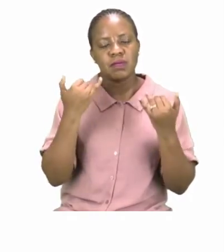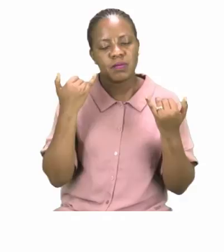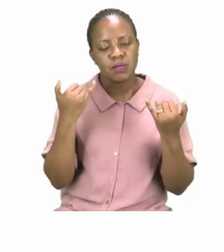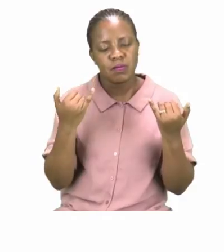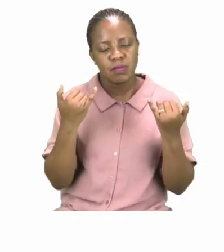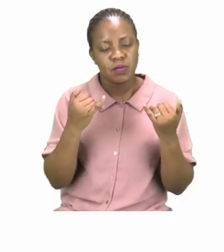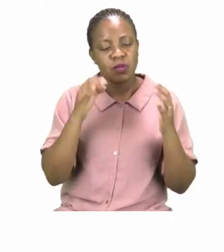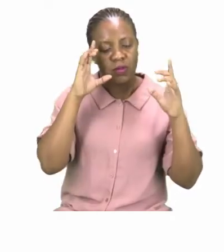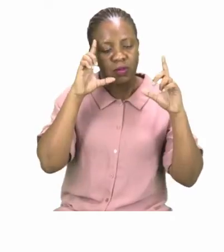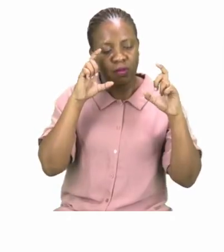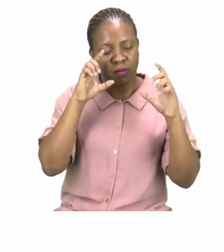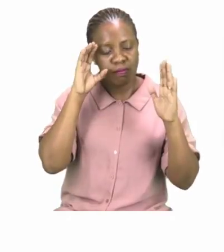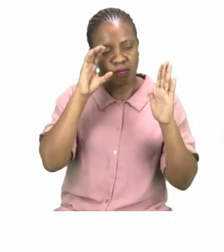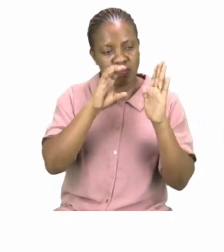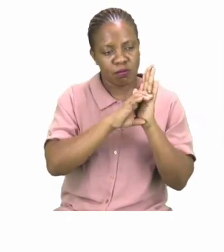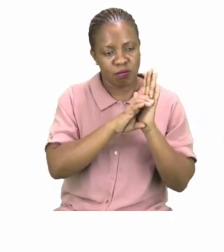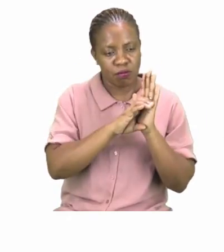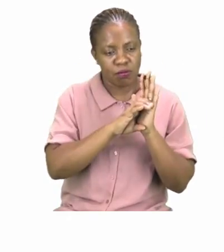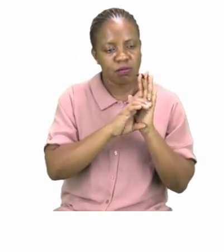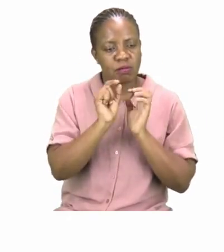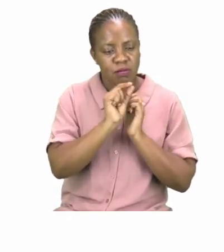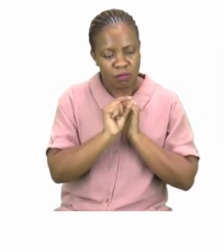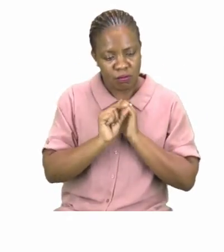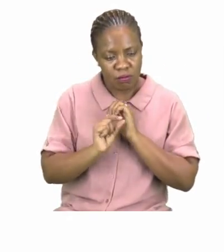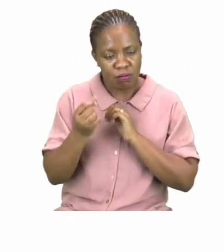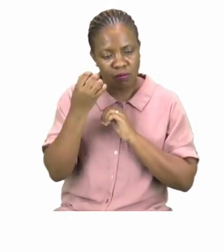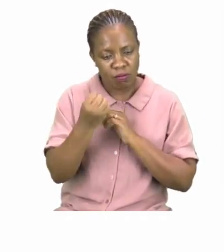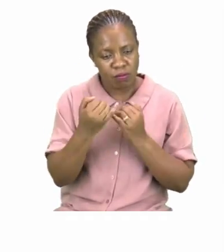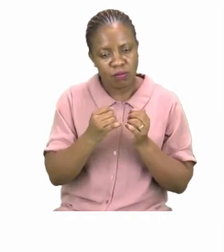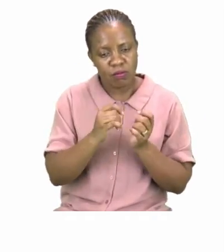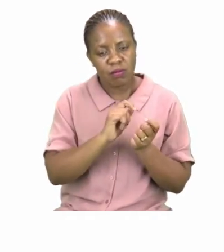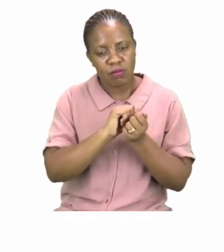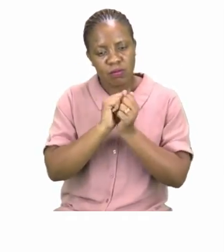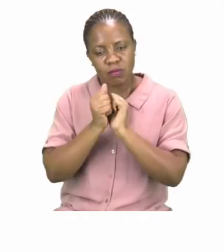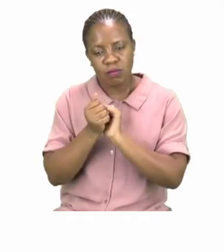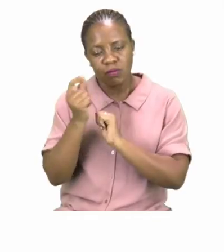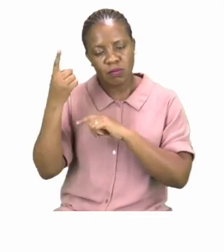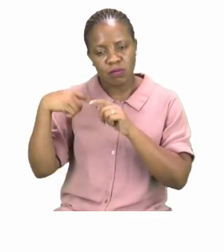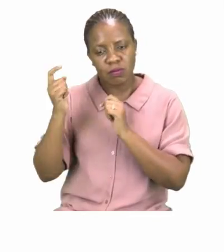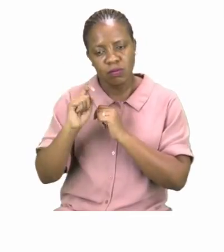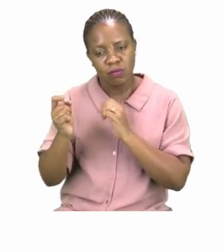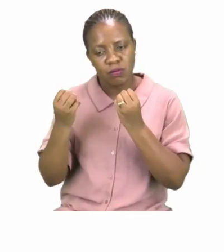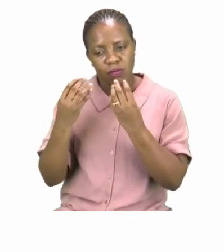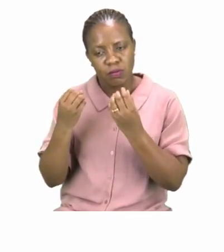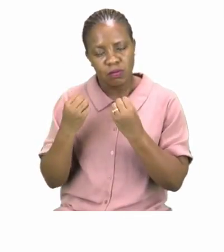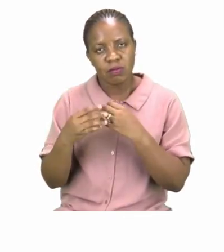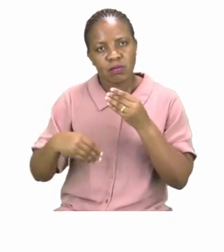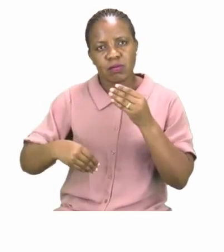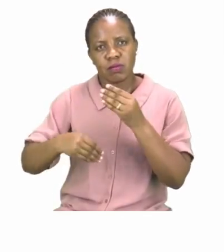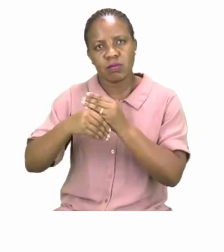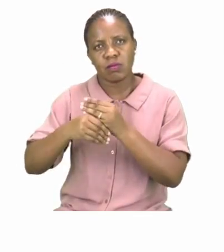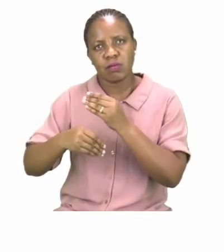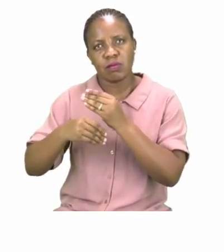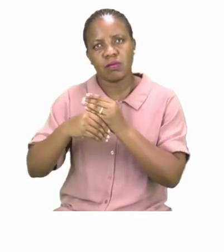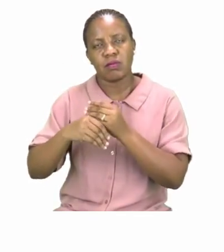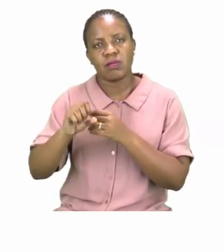S to it when we are rewriting. The last one is a pet that we all